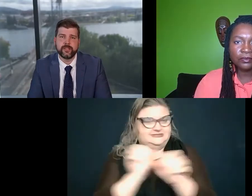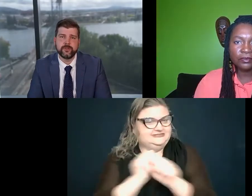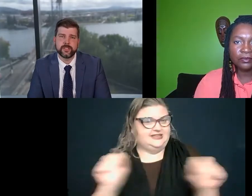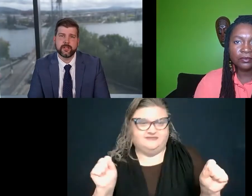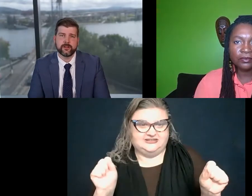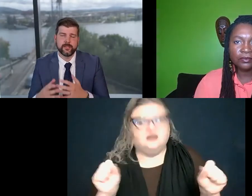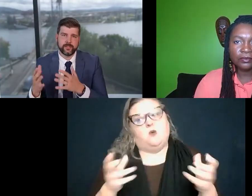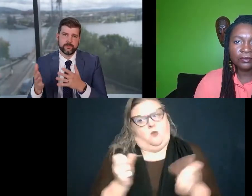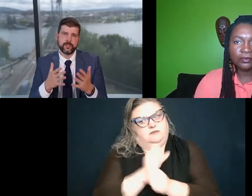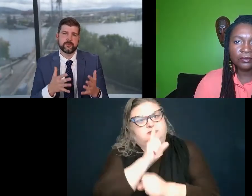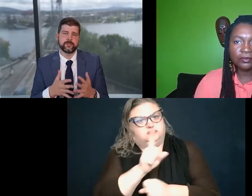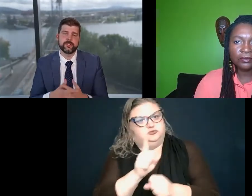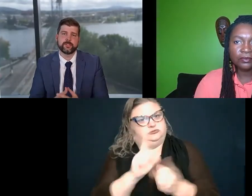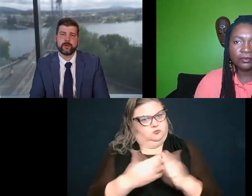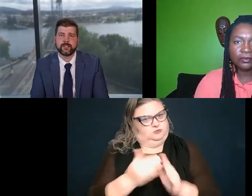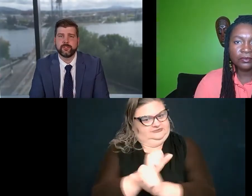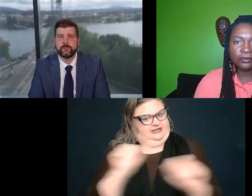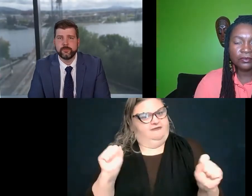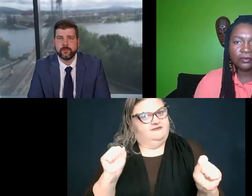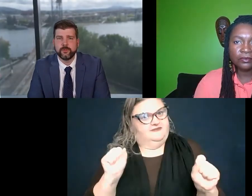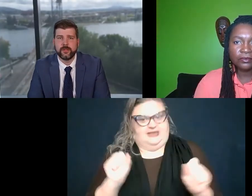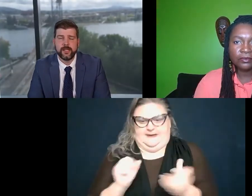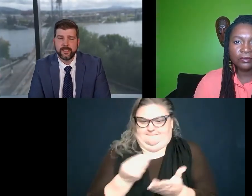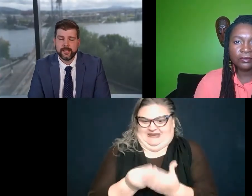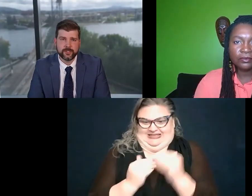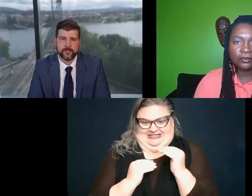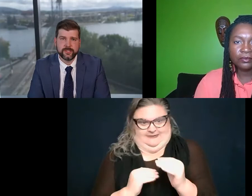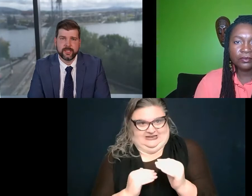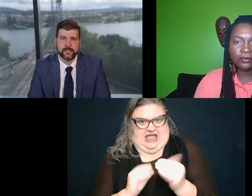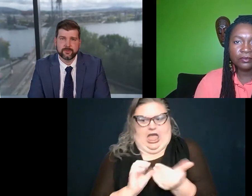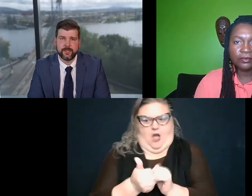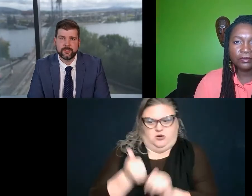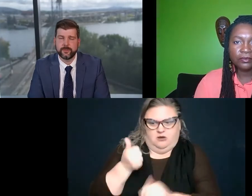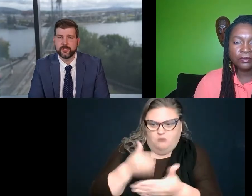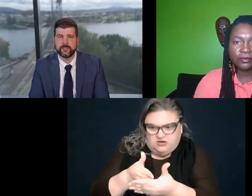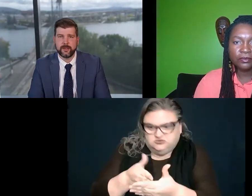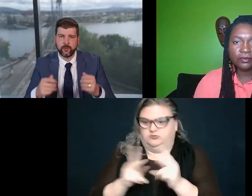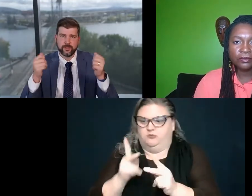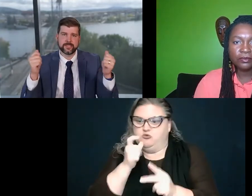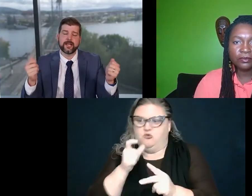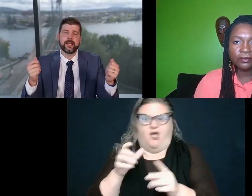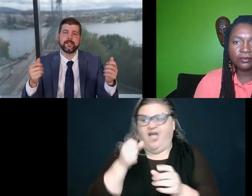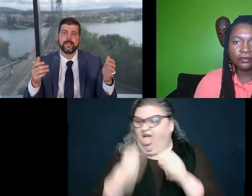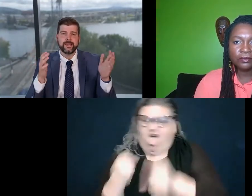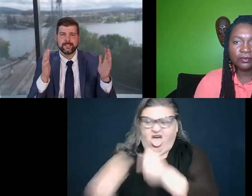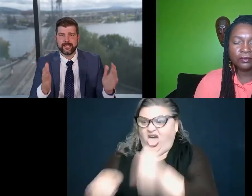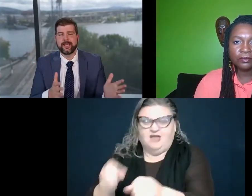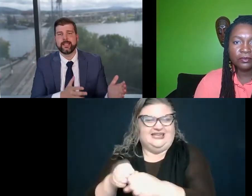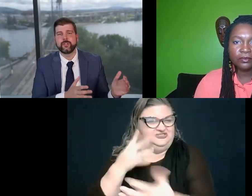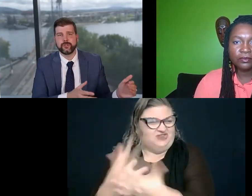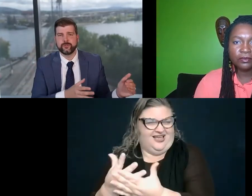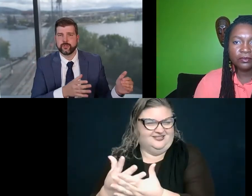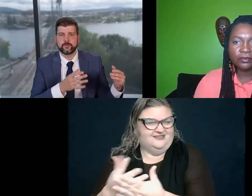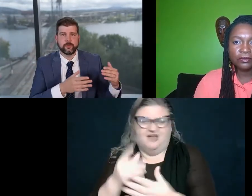safe, and using our limited resources to prosecute people who are in the streets telling us we're not doing a good job holding a sign is not